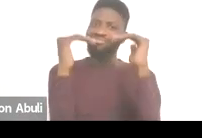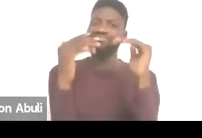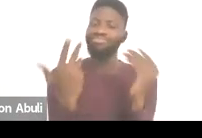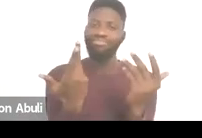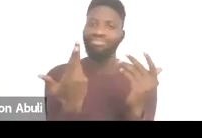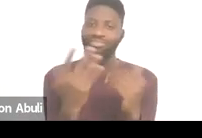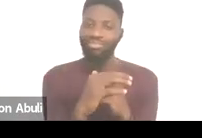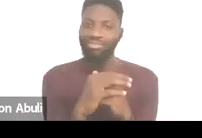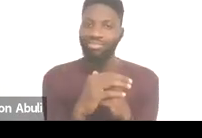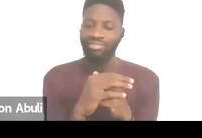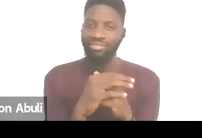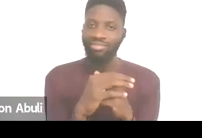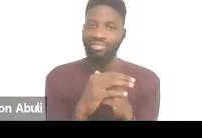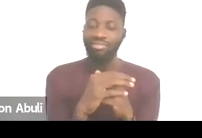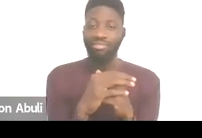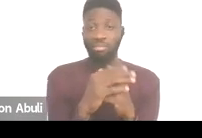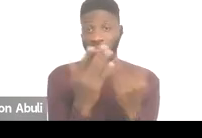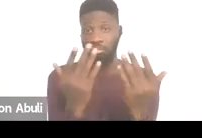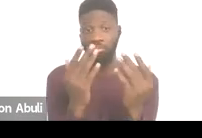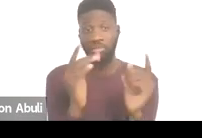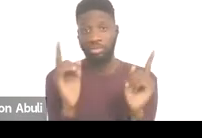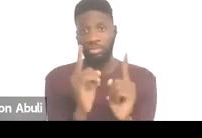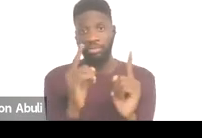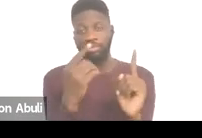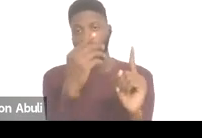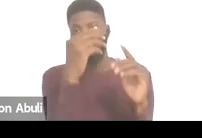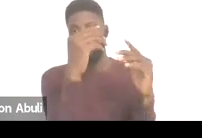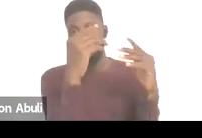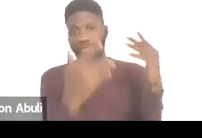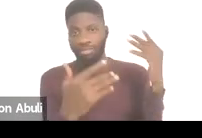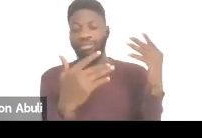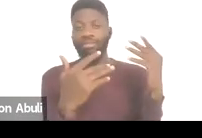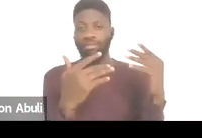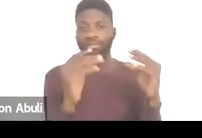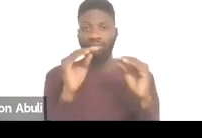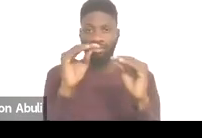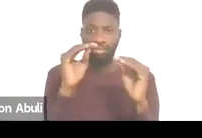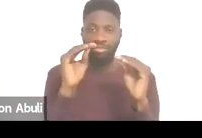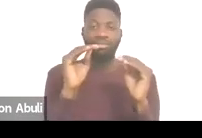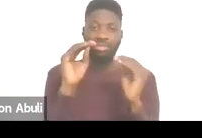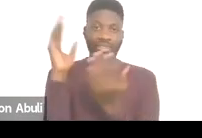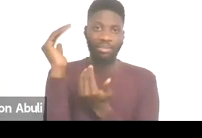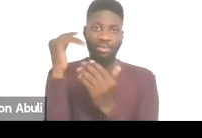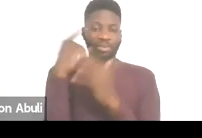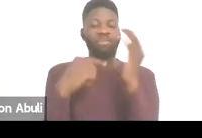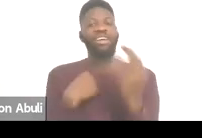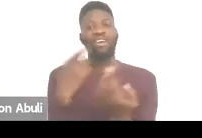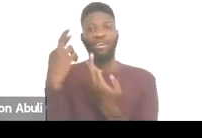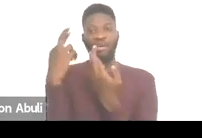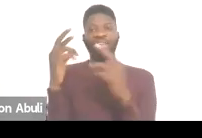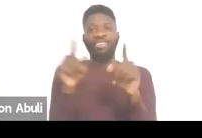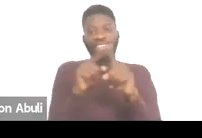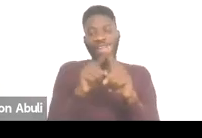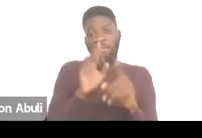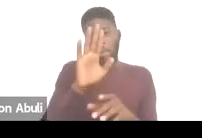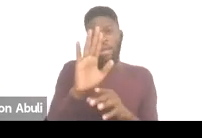think maybe that's a brief of what you should be expecting, and I am hoping that itakuwa imecover expectations